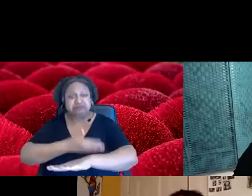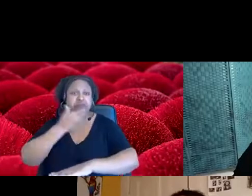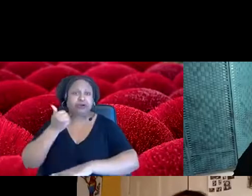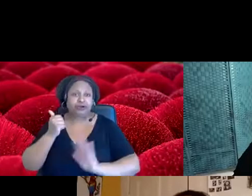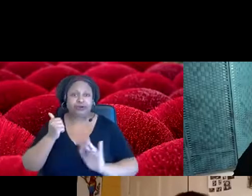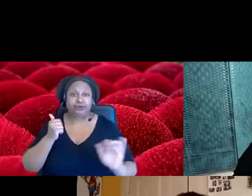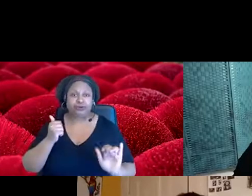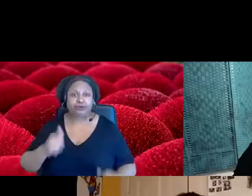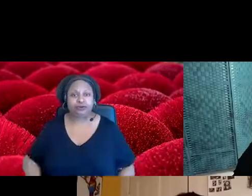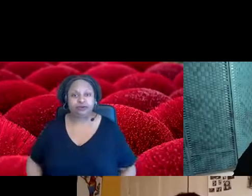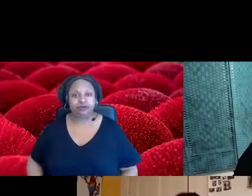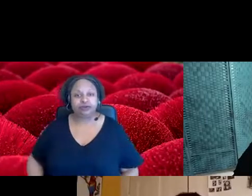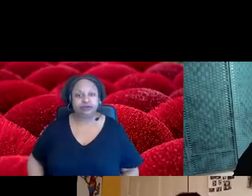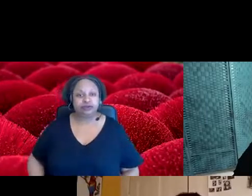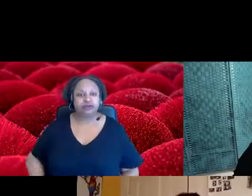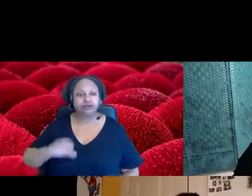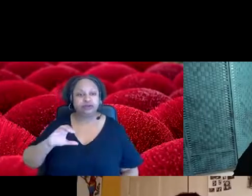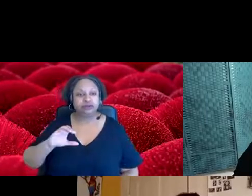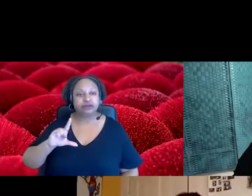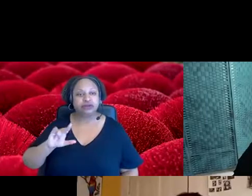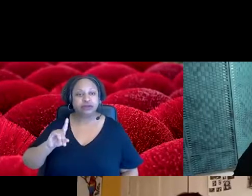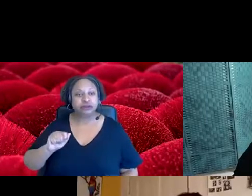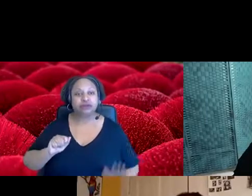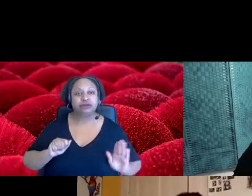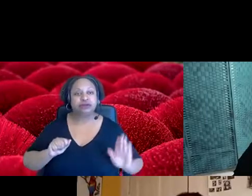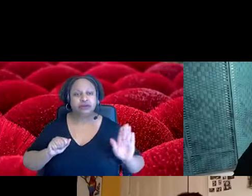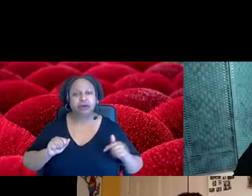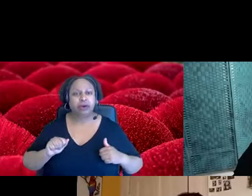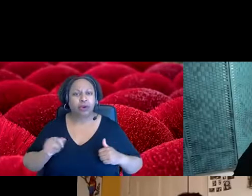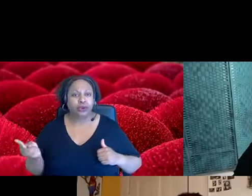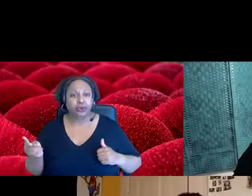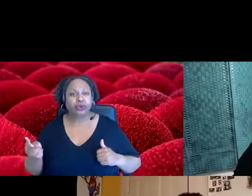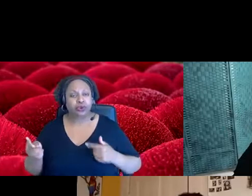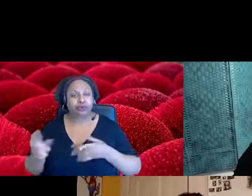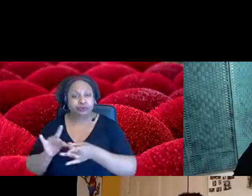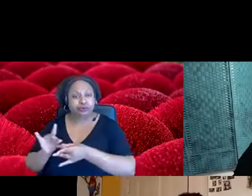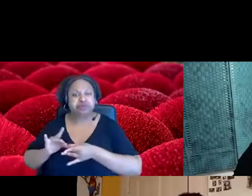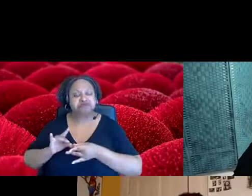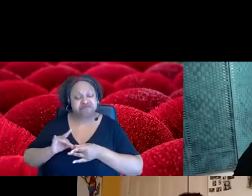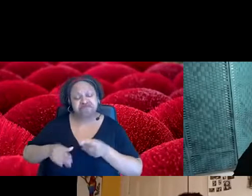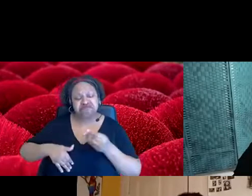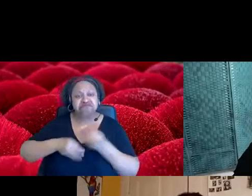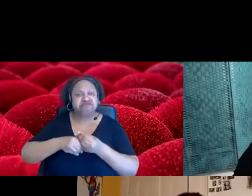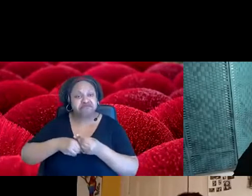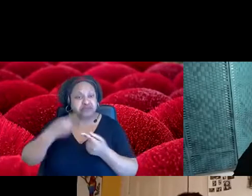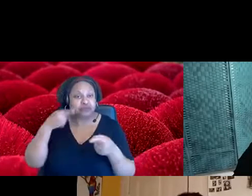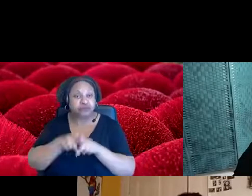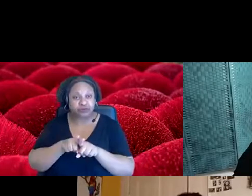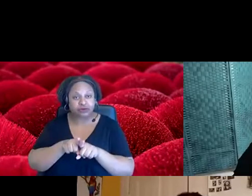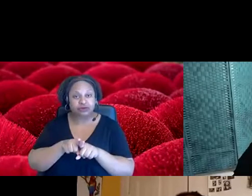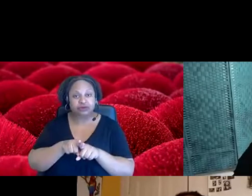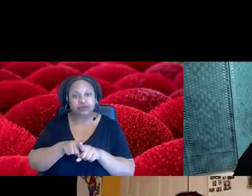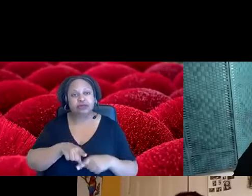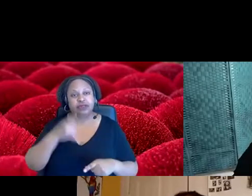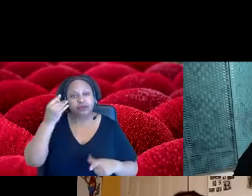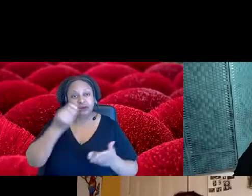Yeah, I totally second what both of you are saying, but the idea of funds that